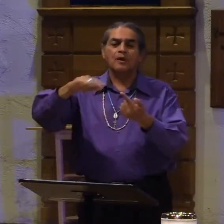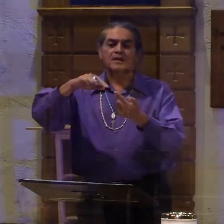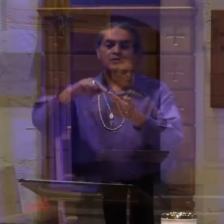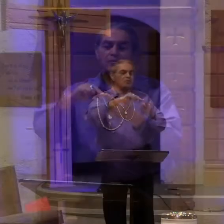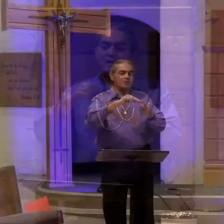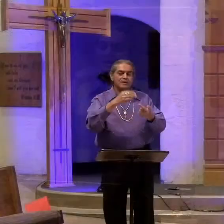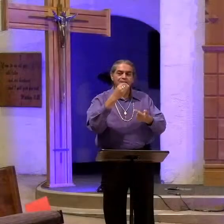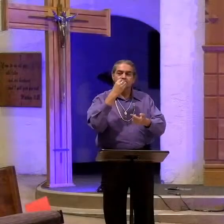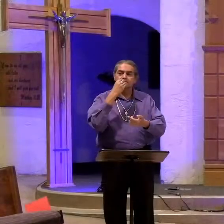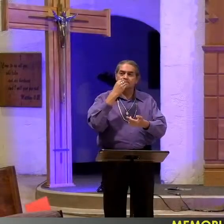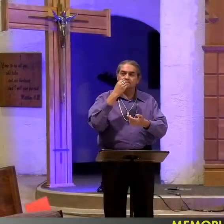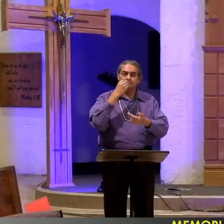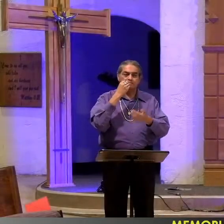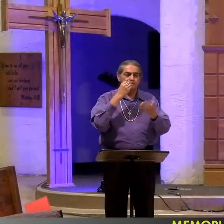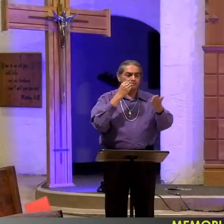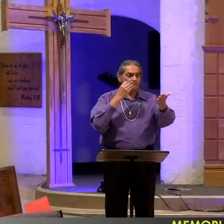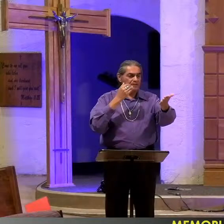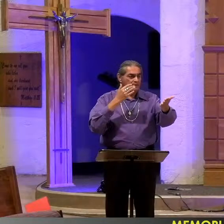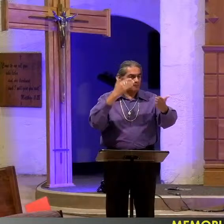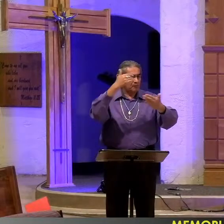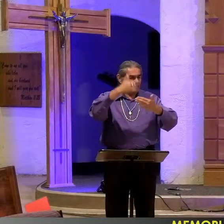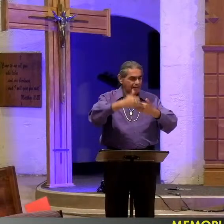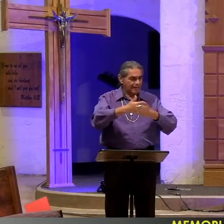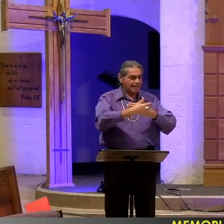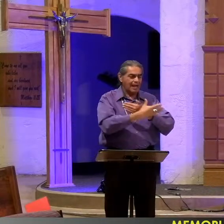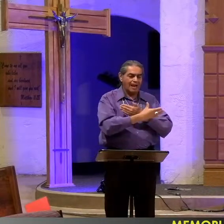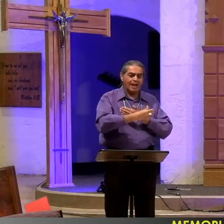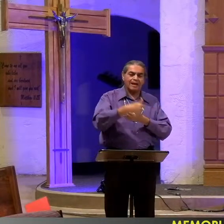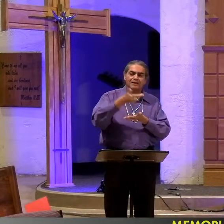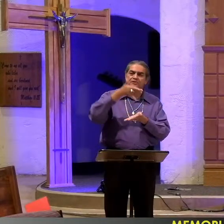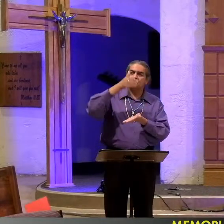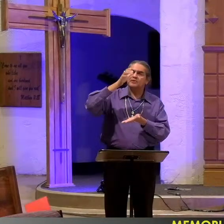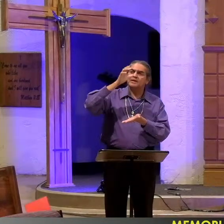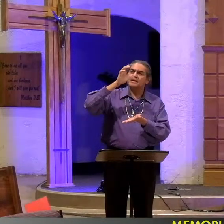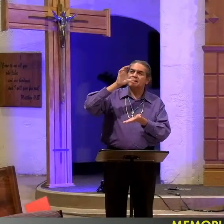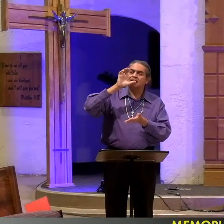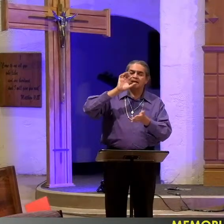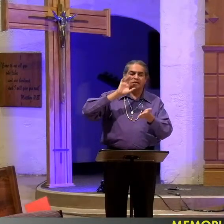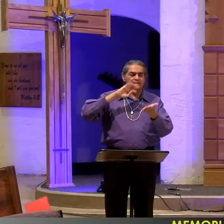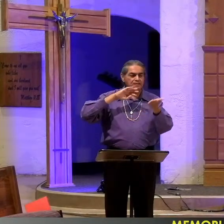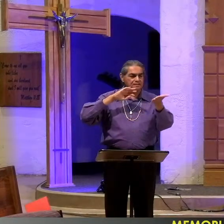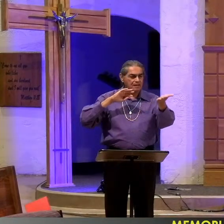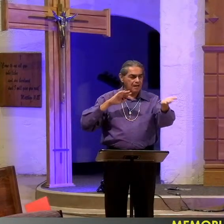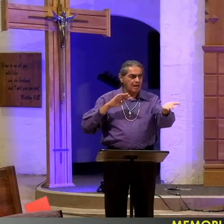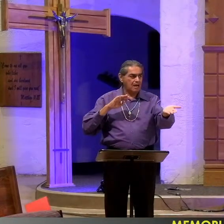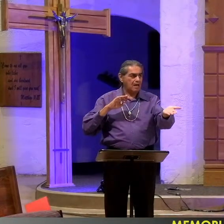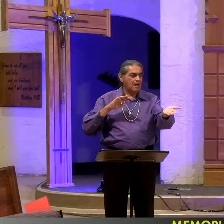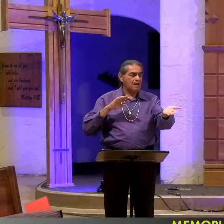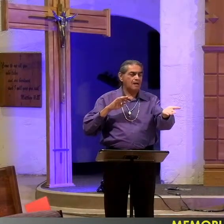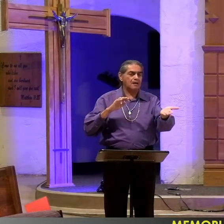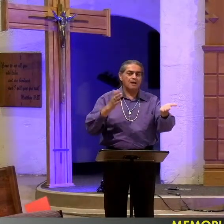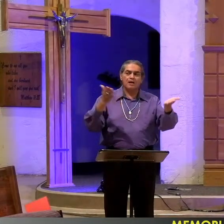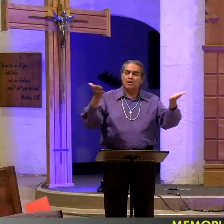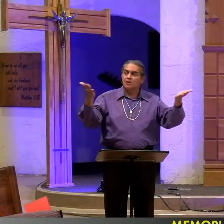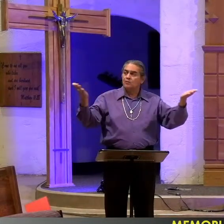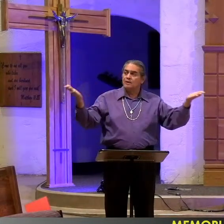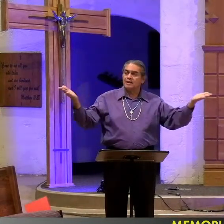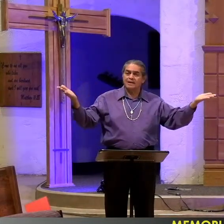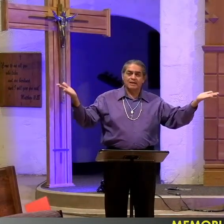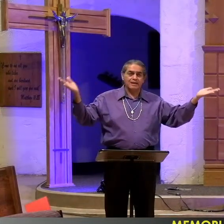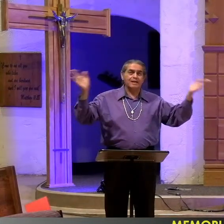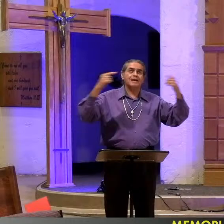When we eat this bread and drink this cup, we